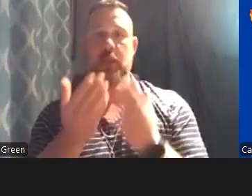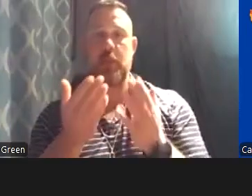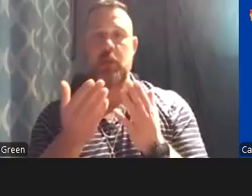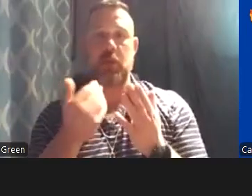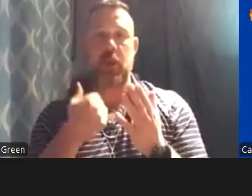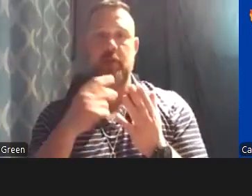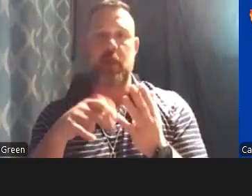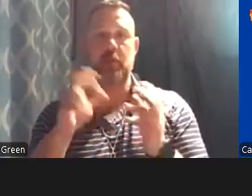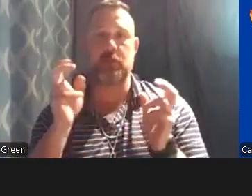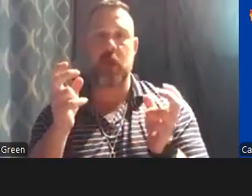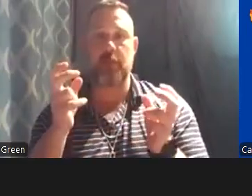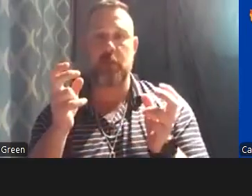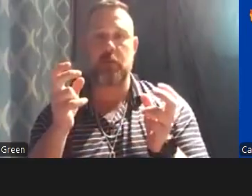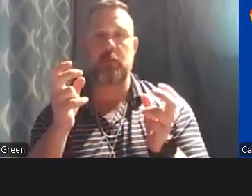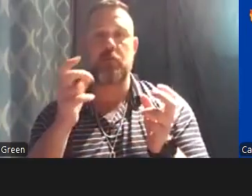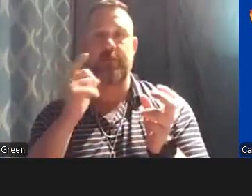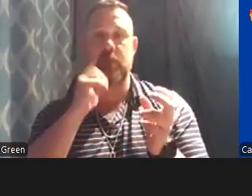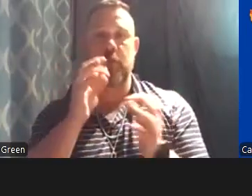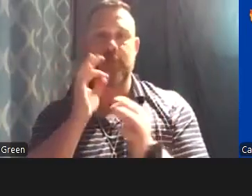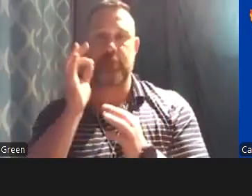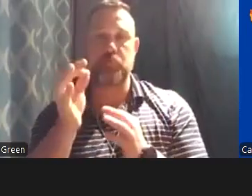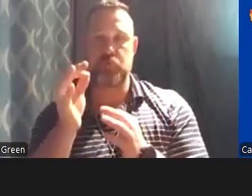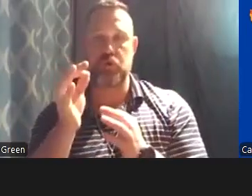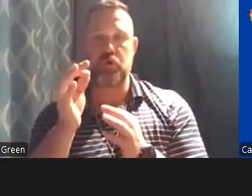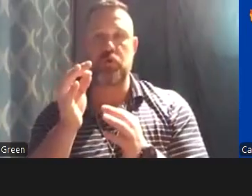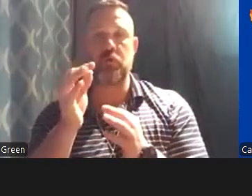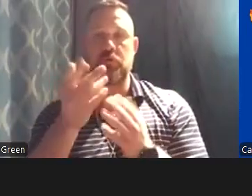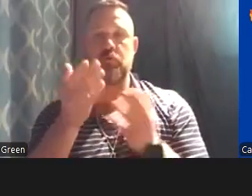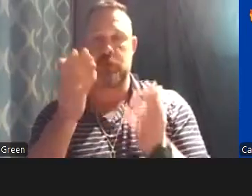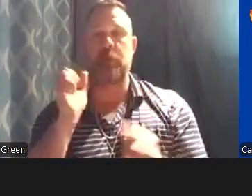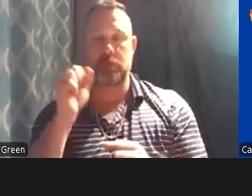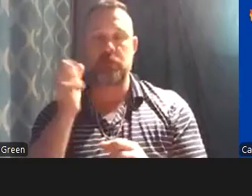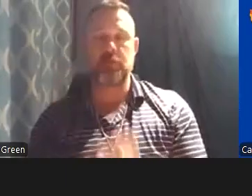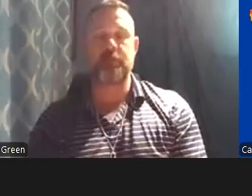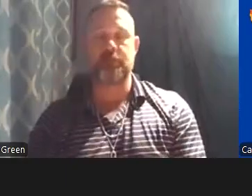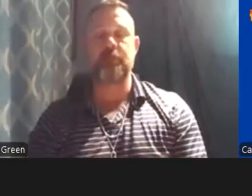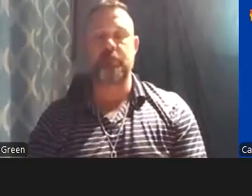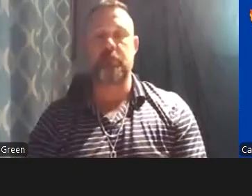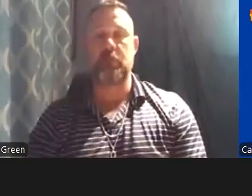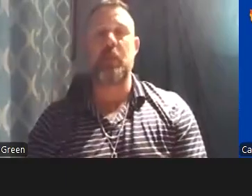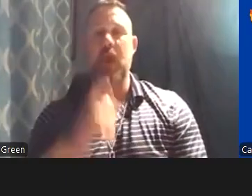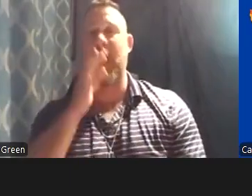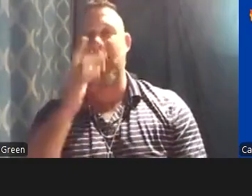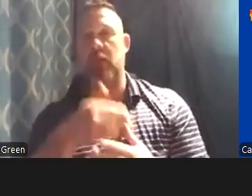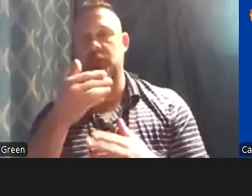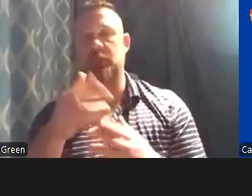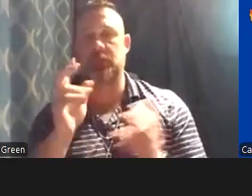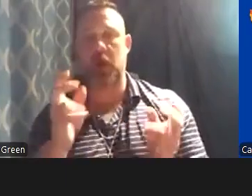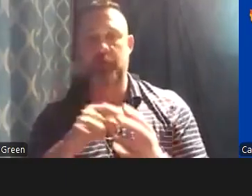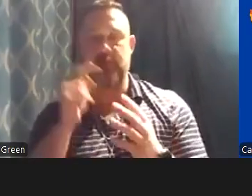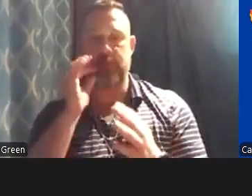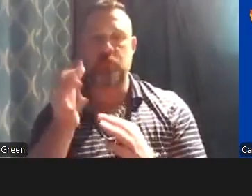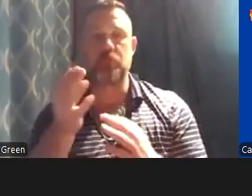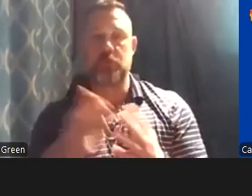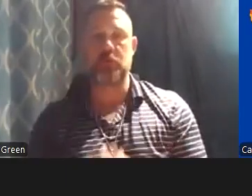as a topic for the future. Correct, yeah. Present to the group, yeah. Yeah, I was going to go to the topics for the future